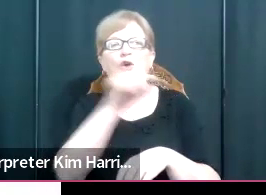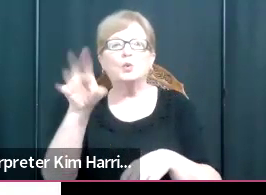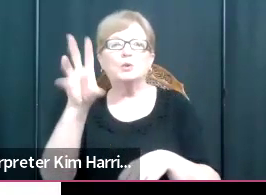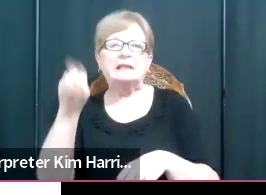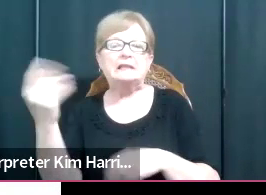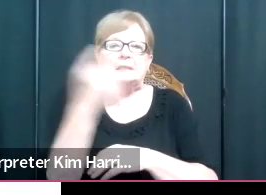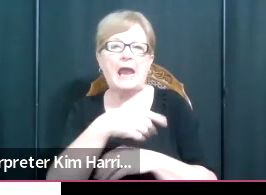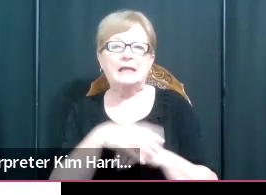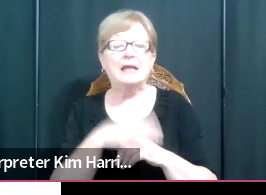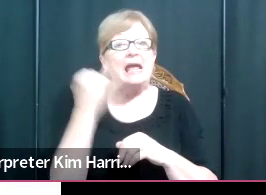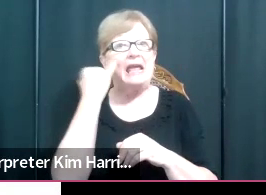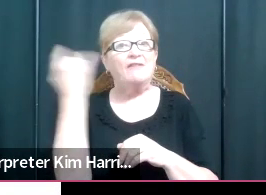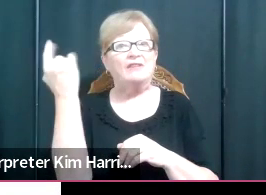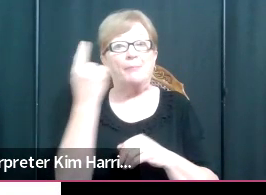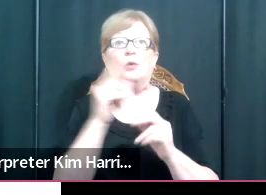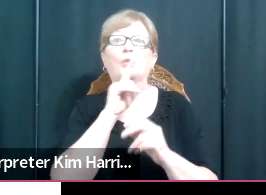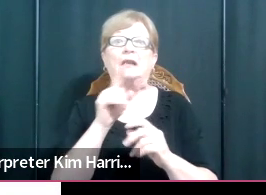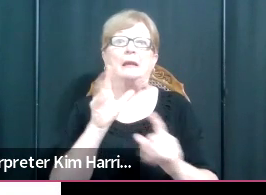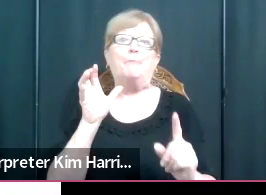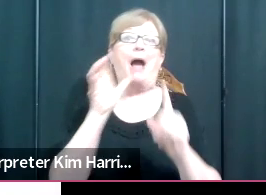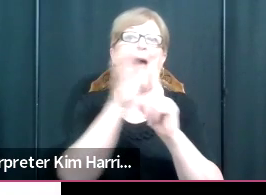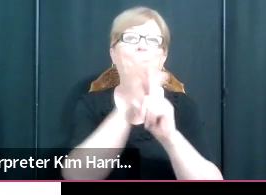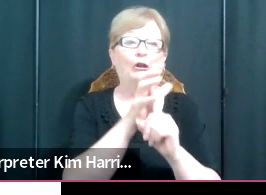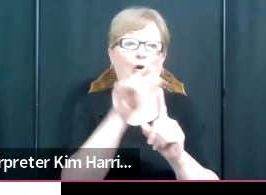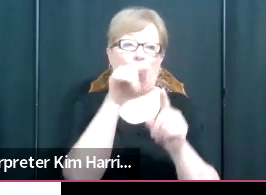quite popular, the time